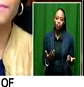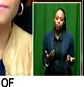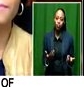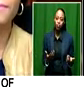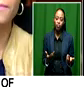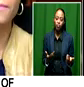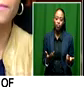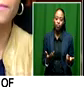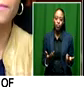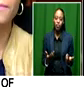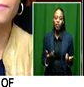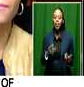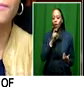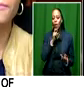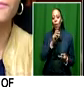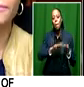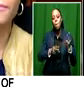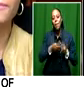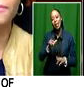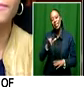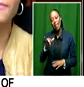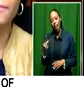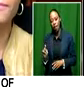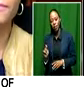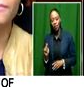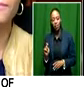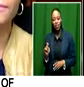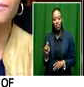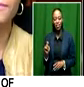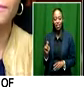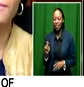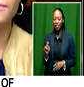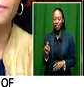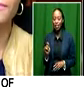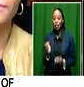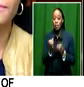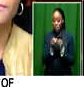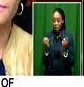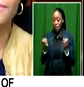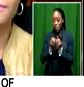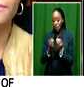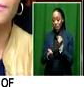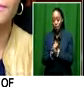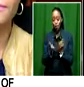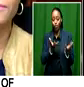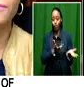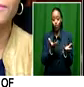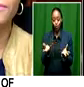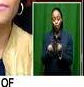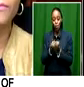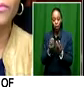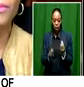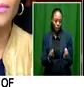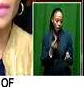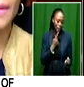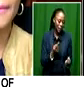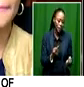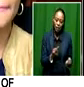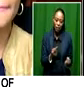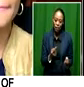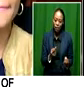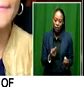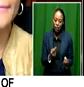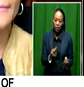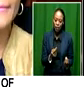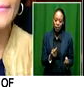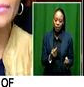down to maths literacy. And that seems to be a lot of the way in grade 10. A lot of kids are told, listen, we don't want to drop your